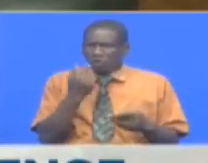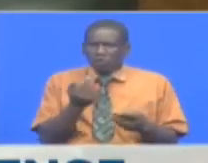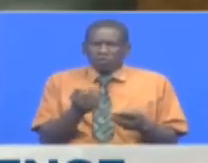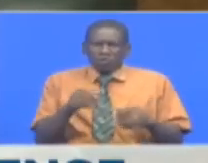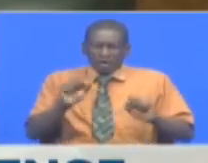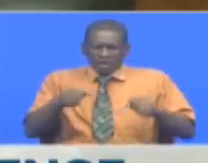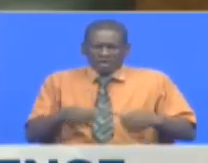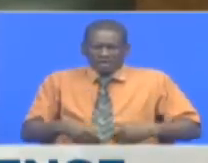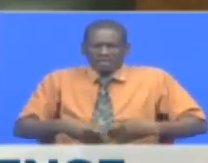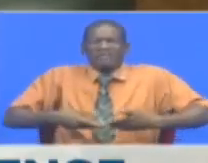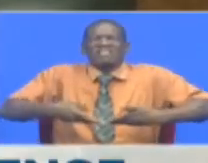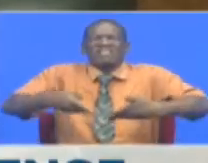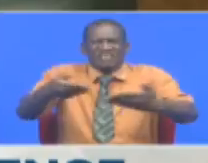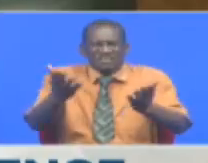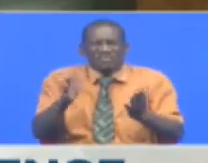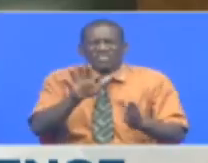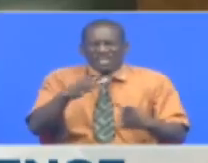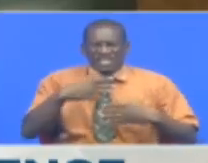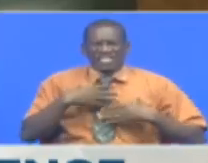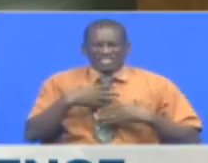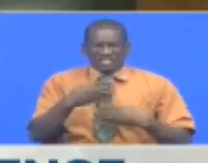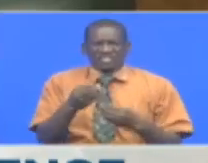sacrifice interest